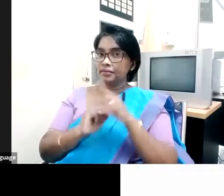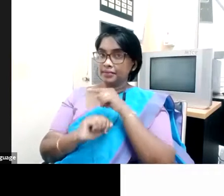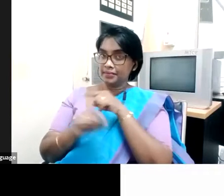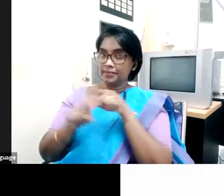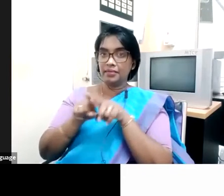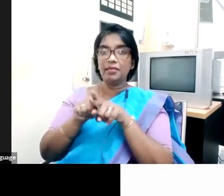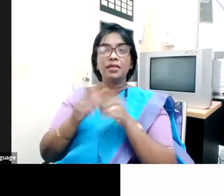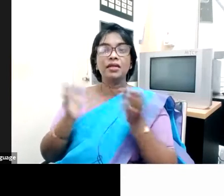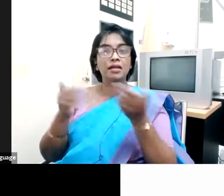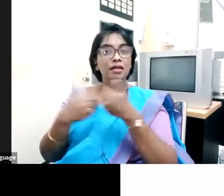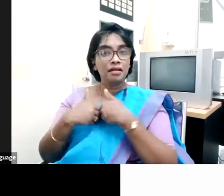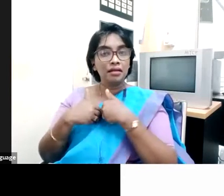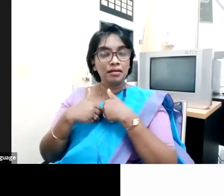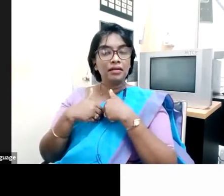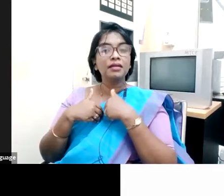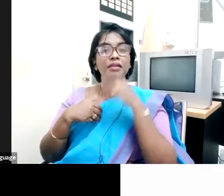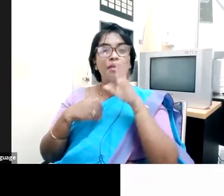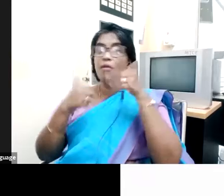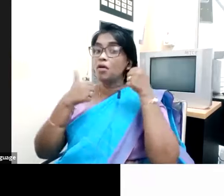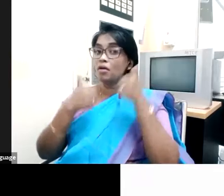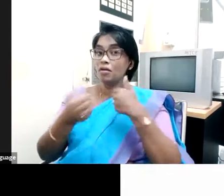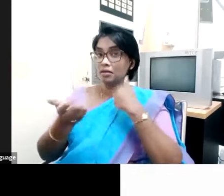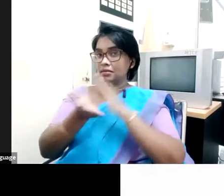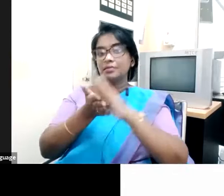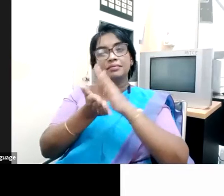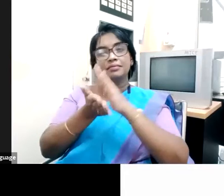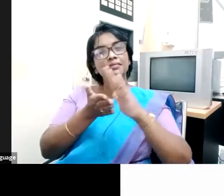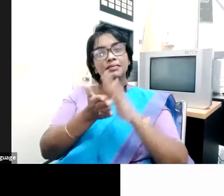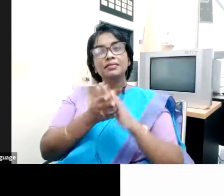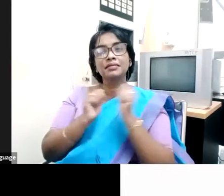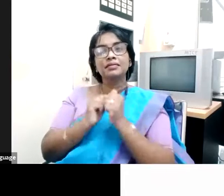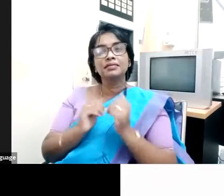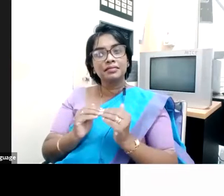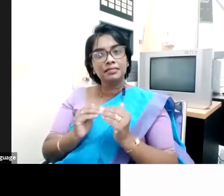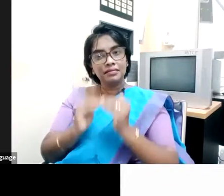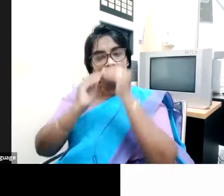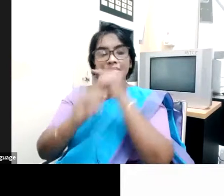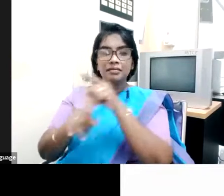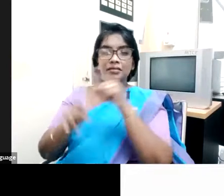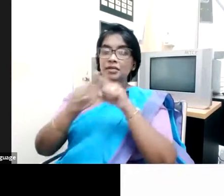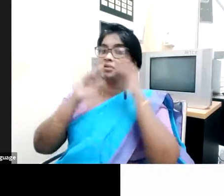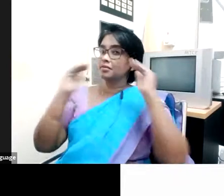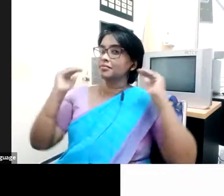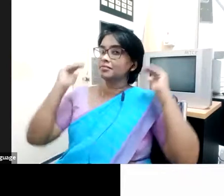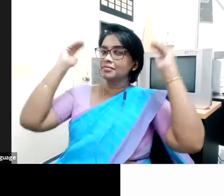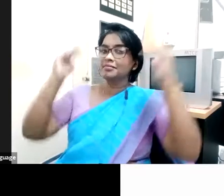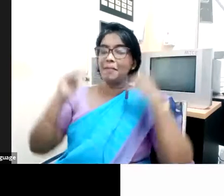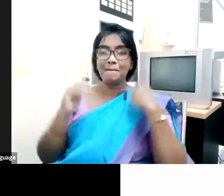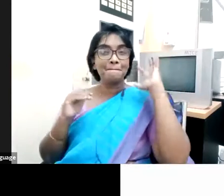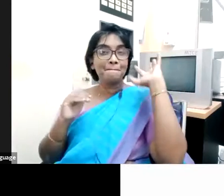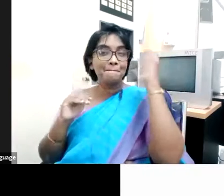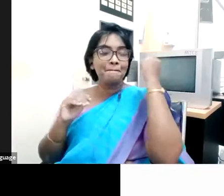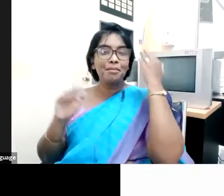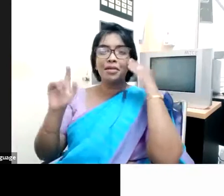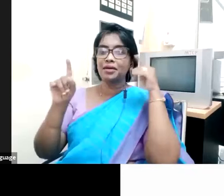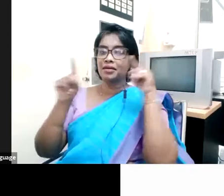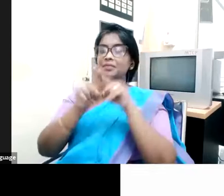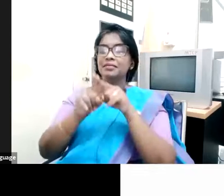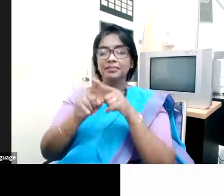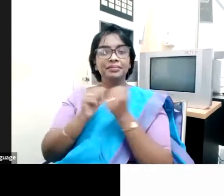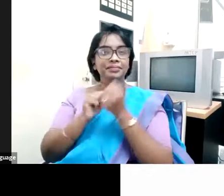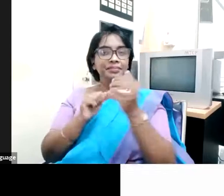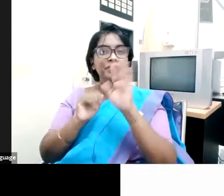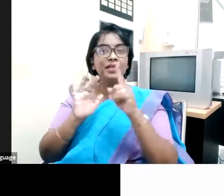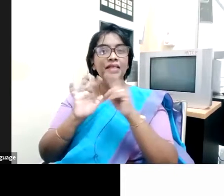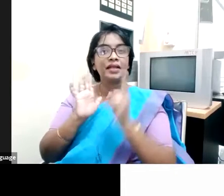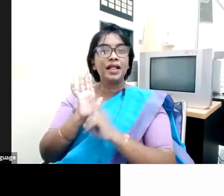working conditions and higher productivity. Now, there is also the ILO Help Desk for Business, and it provides guidance on